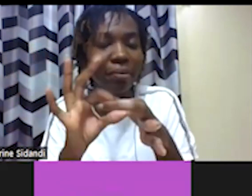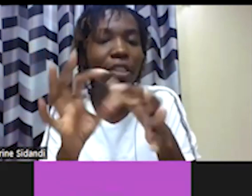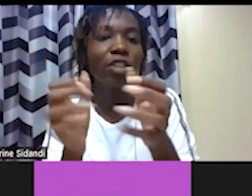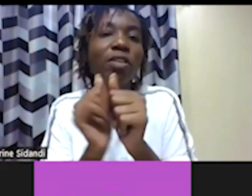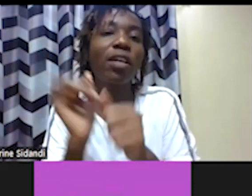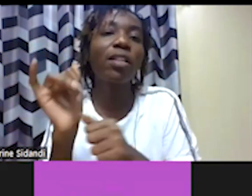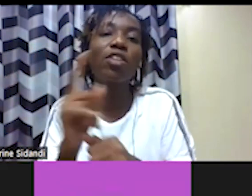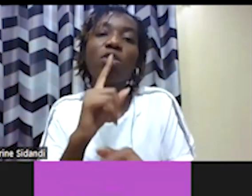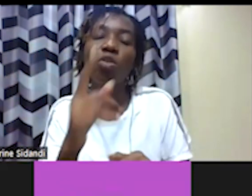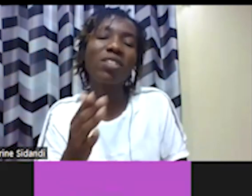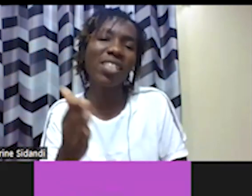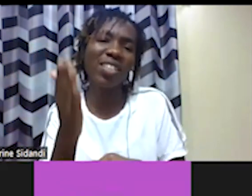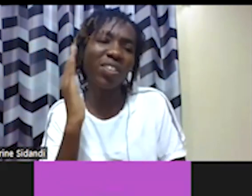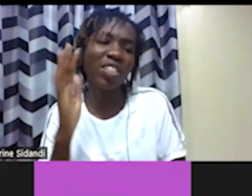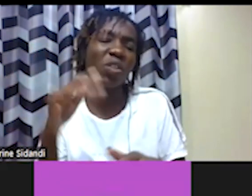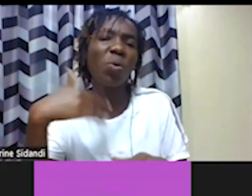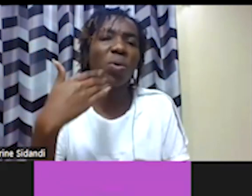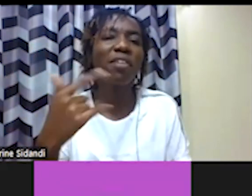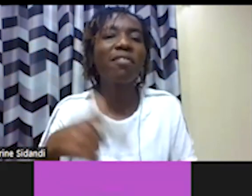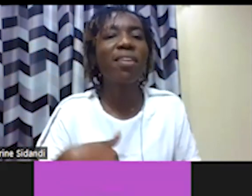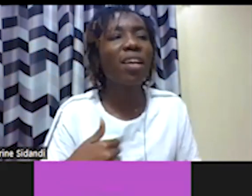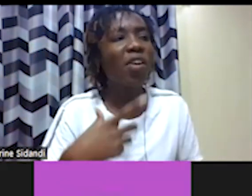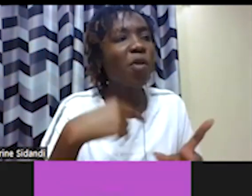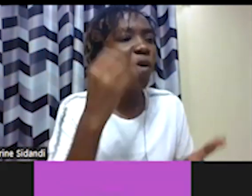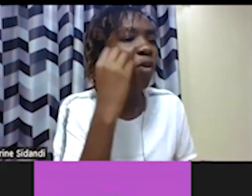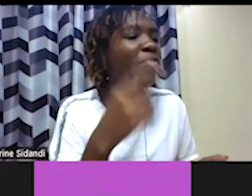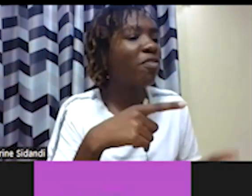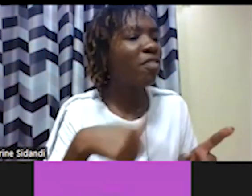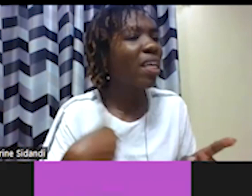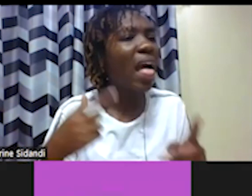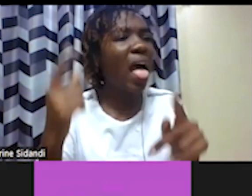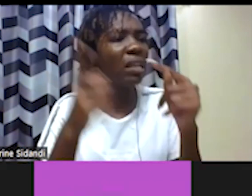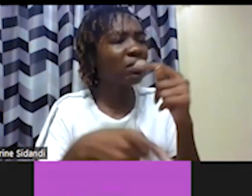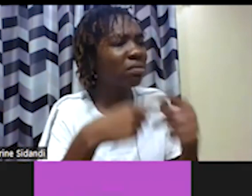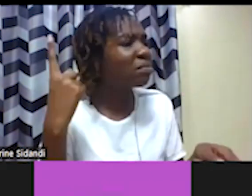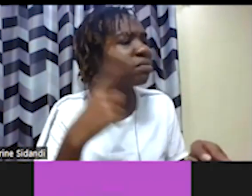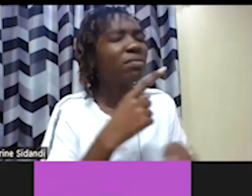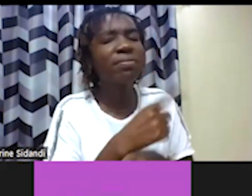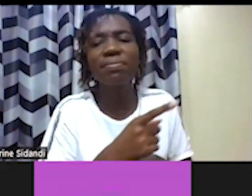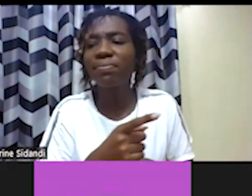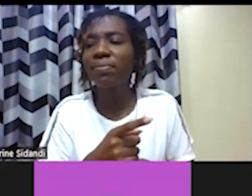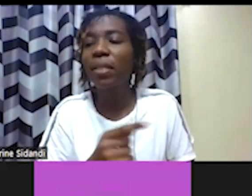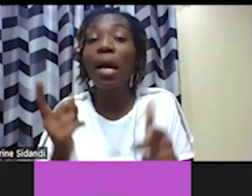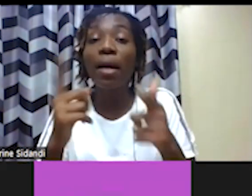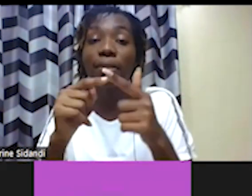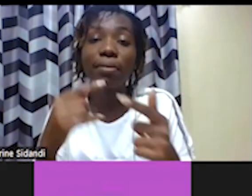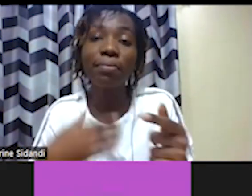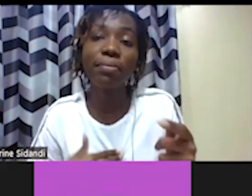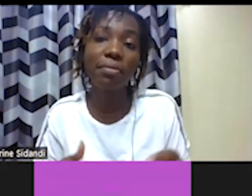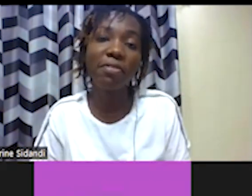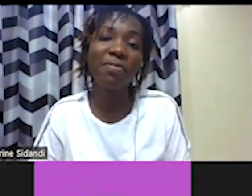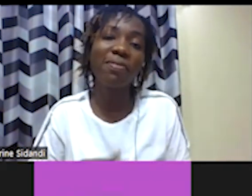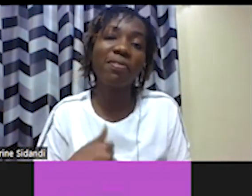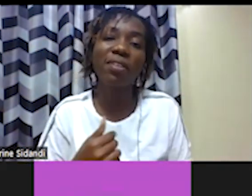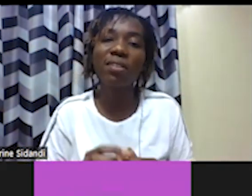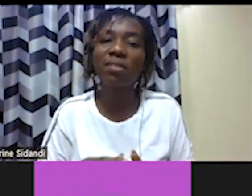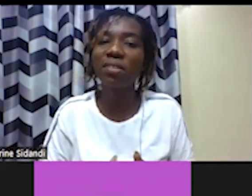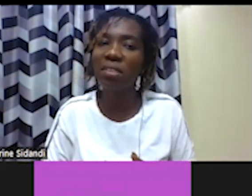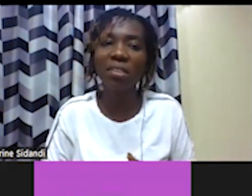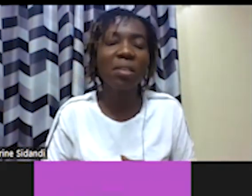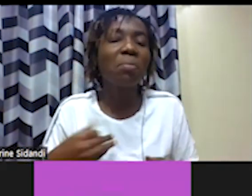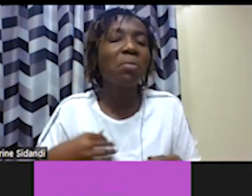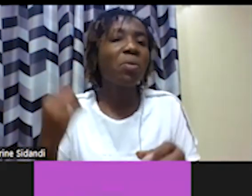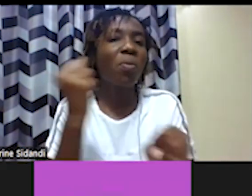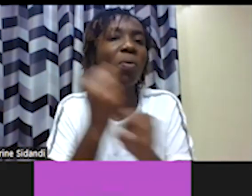insecurity all the time, you just hear, you go home, you hear who has been killed, until I felt, I worked in Nakuru, then I